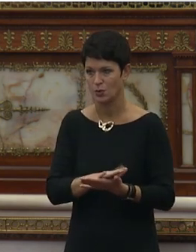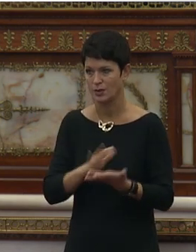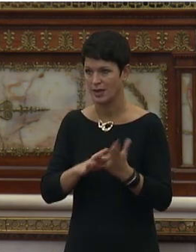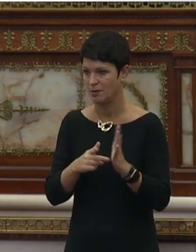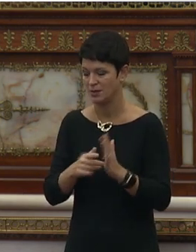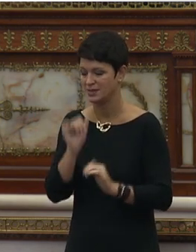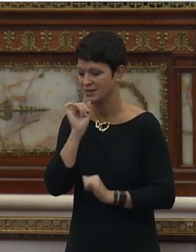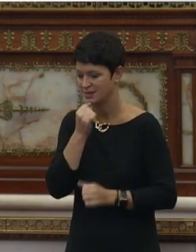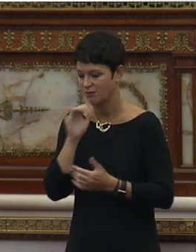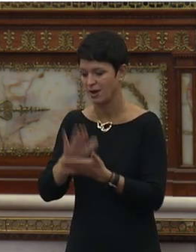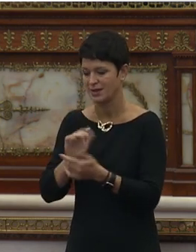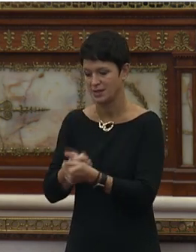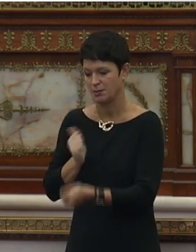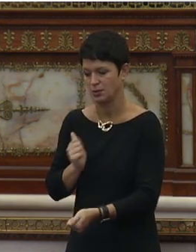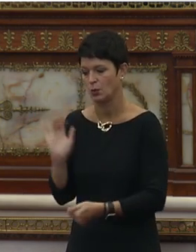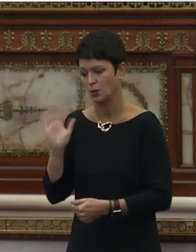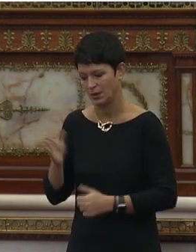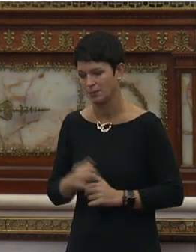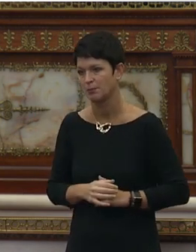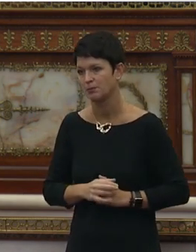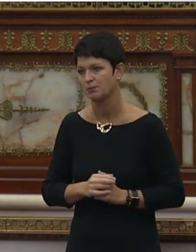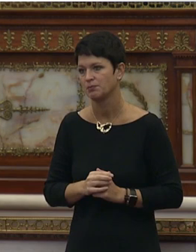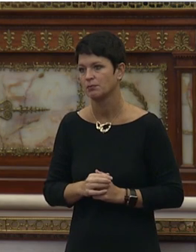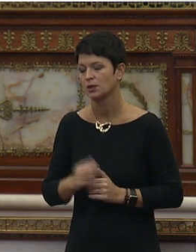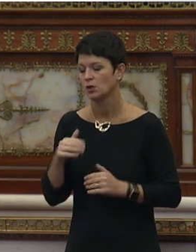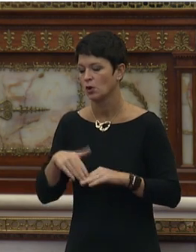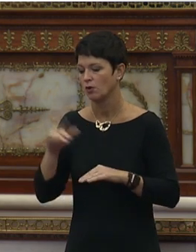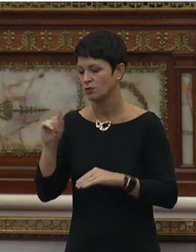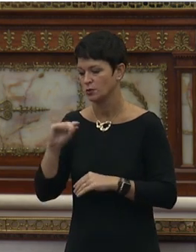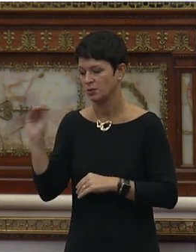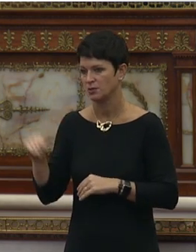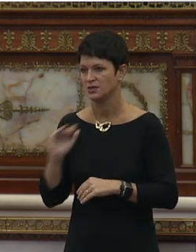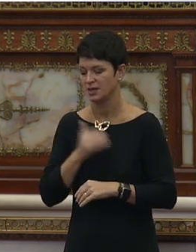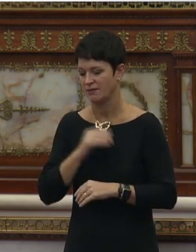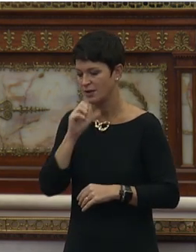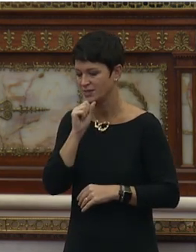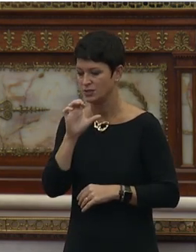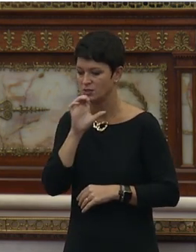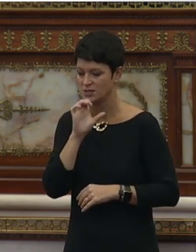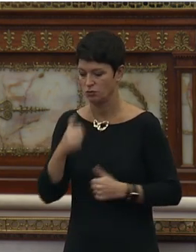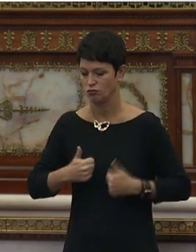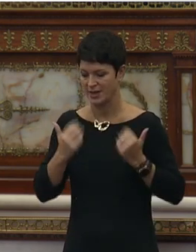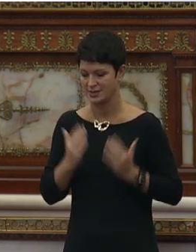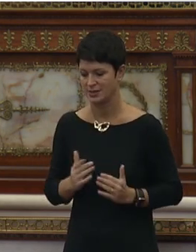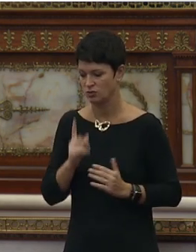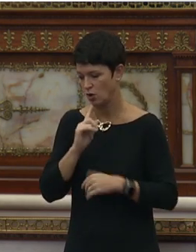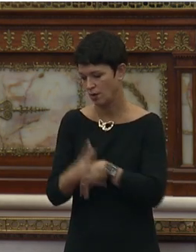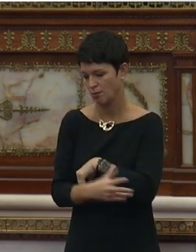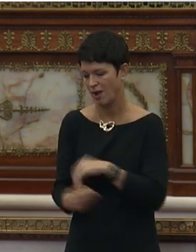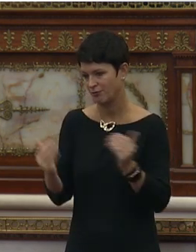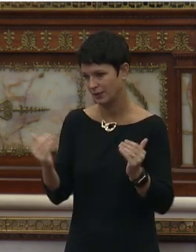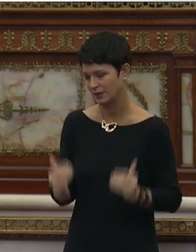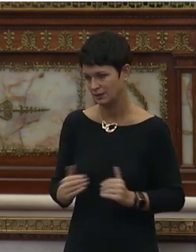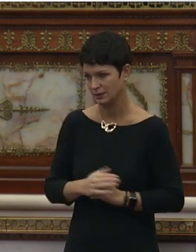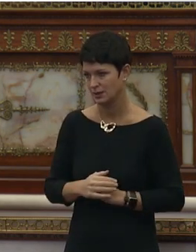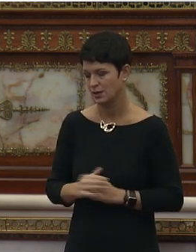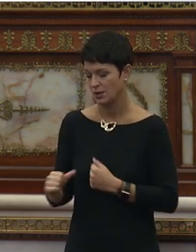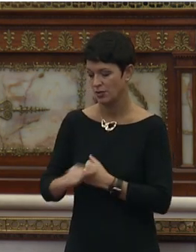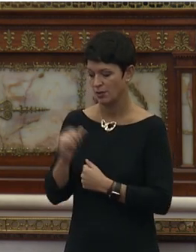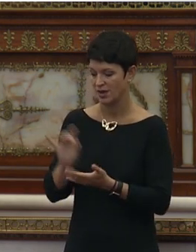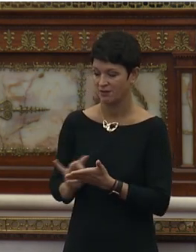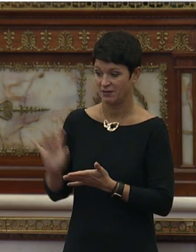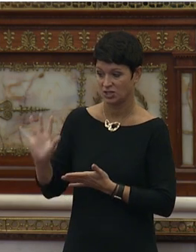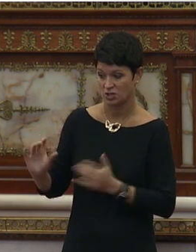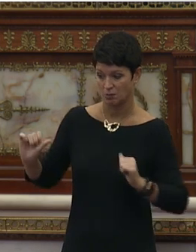they will suffer academically as well. Over 20% of our elderly residents live in poverty. The mere threat of an